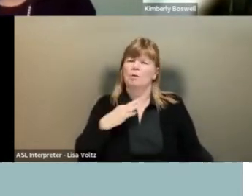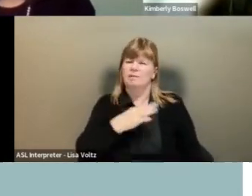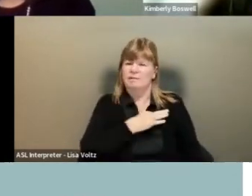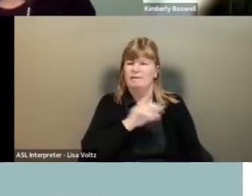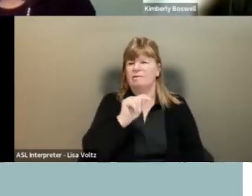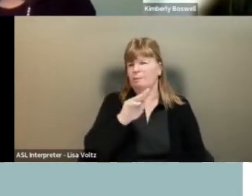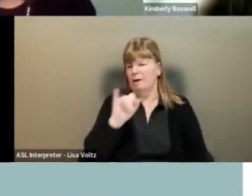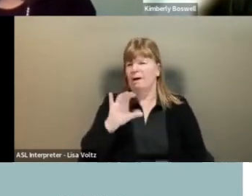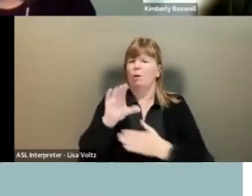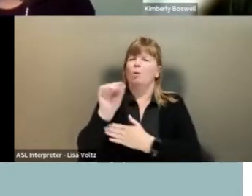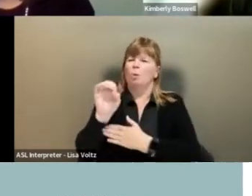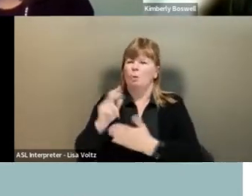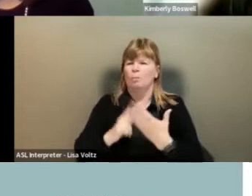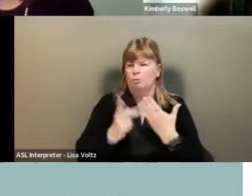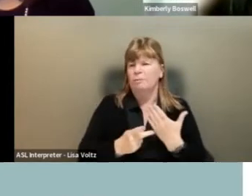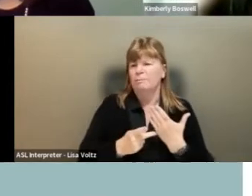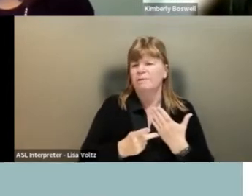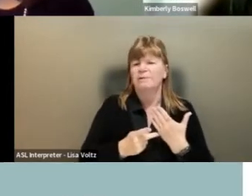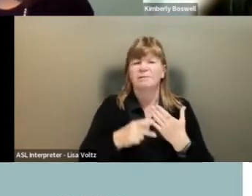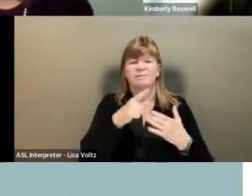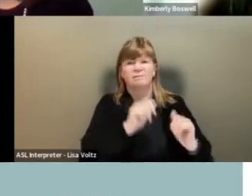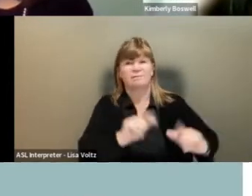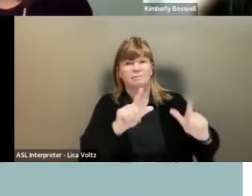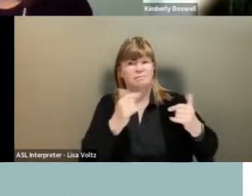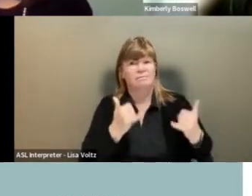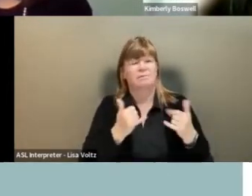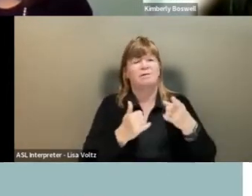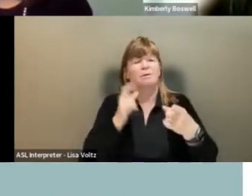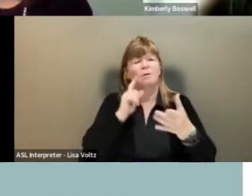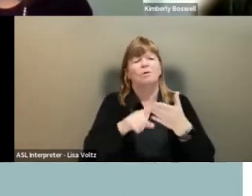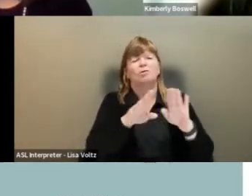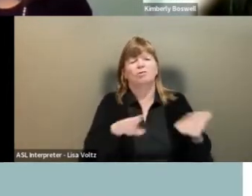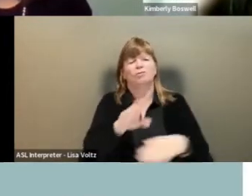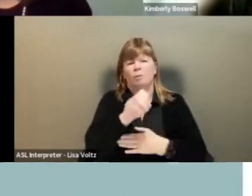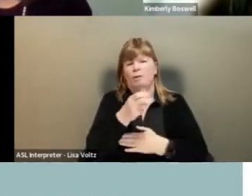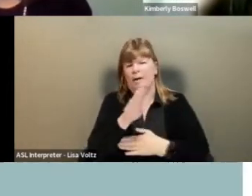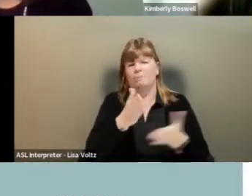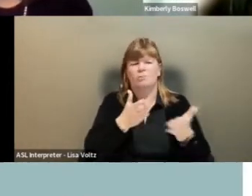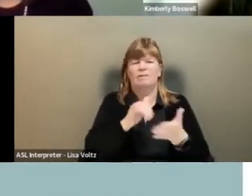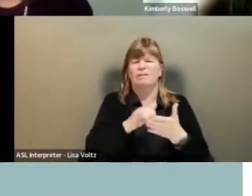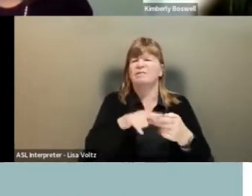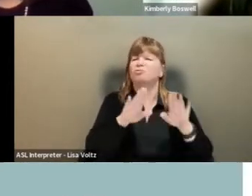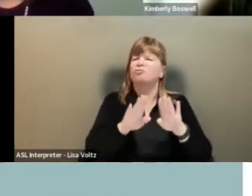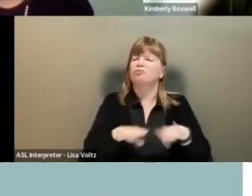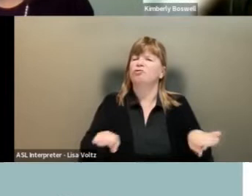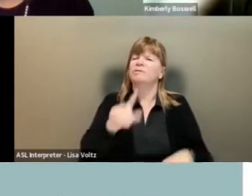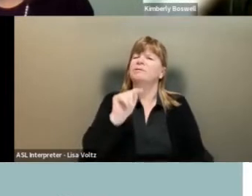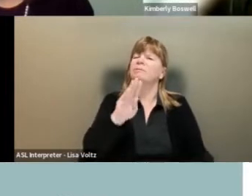core programs. So on the slide you see before you, I have Children's Rehab Services, which is our pediatric